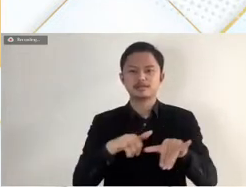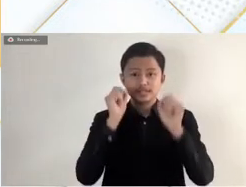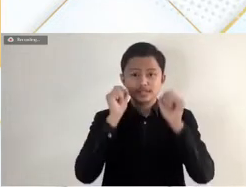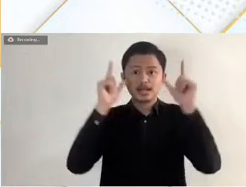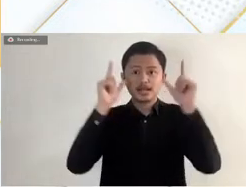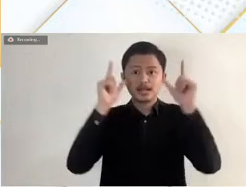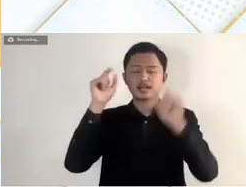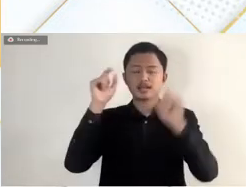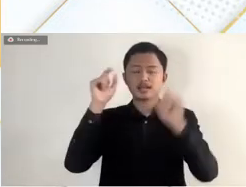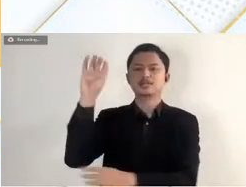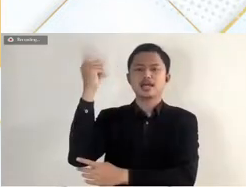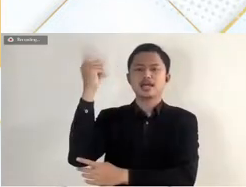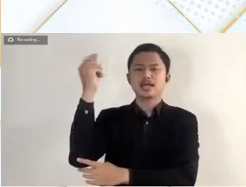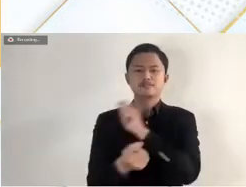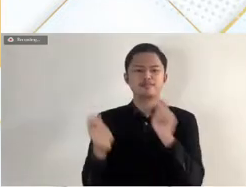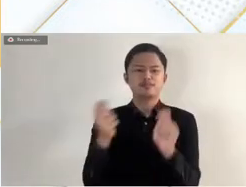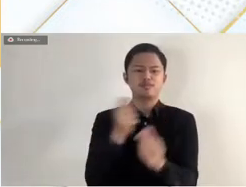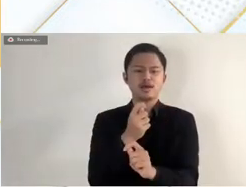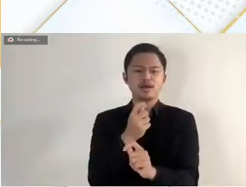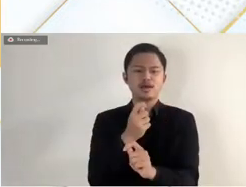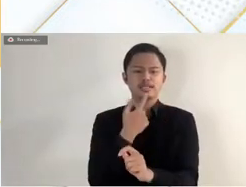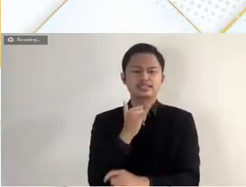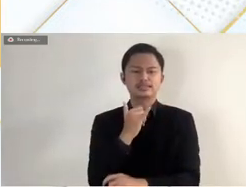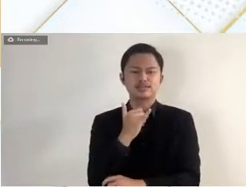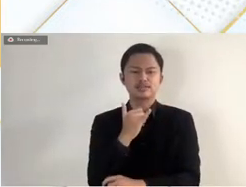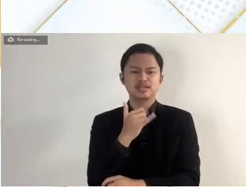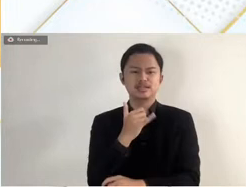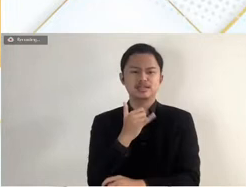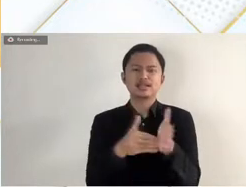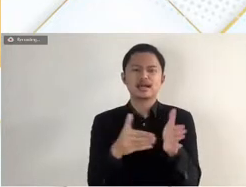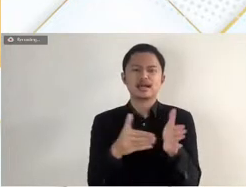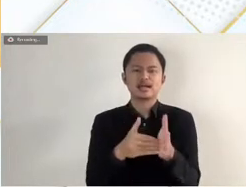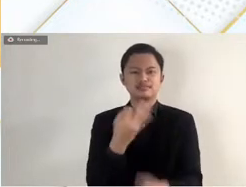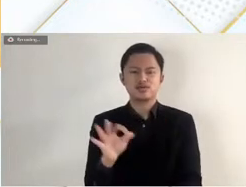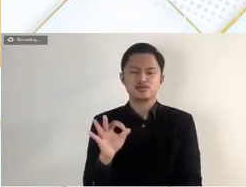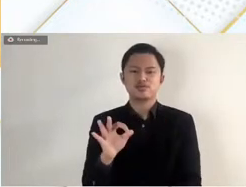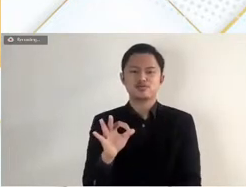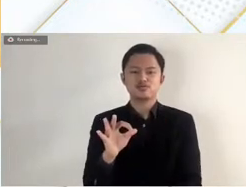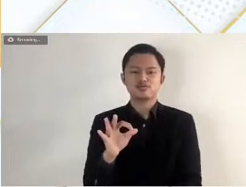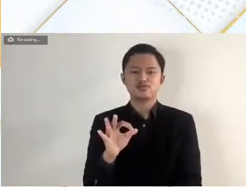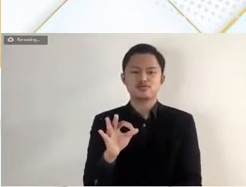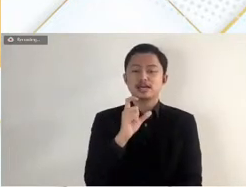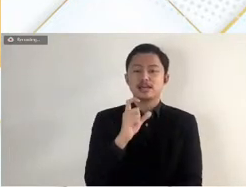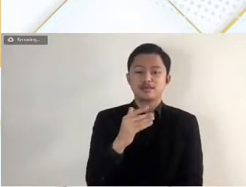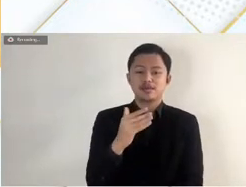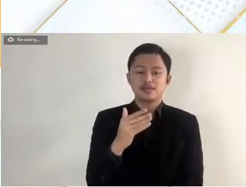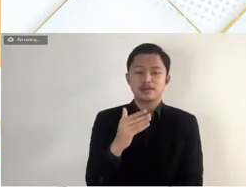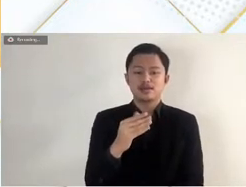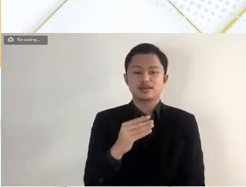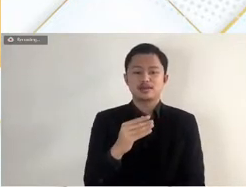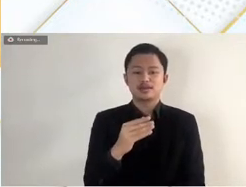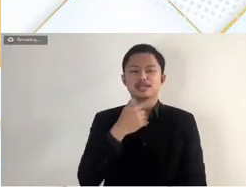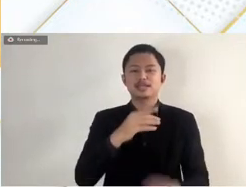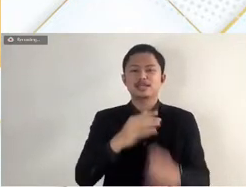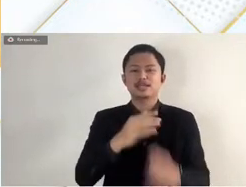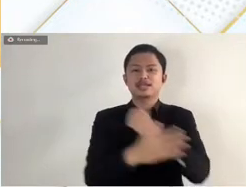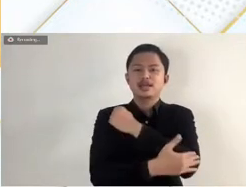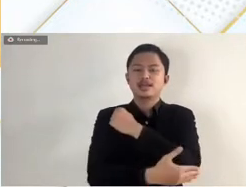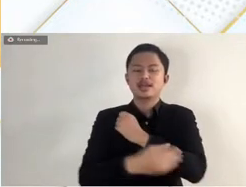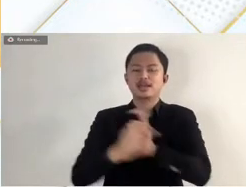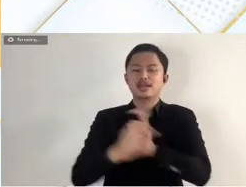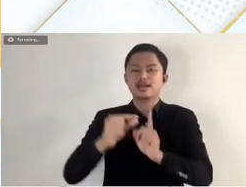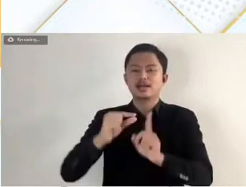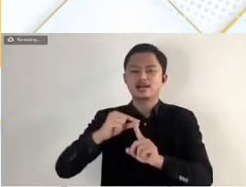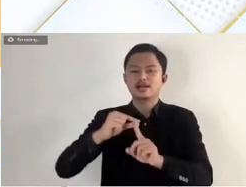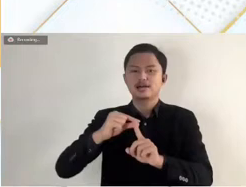become emerging non-traditional security challenge faced by archipelagic and Pacific countries alike. On